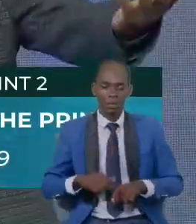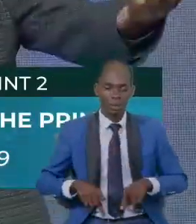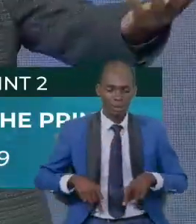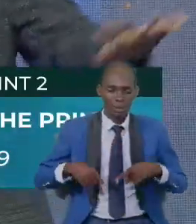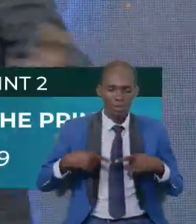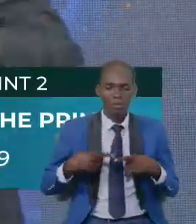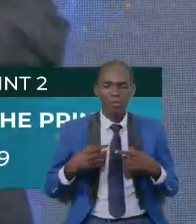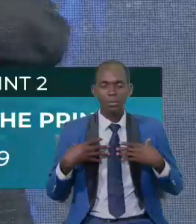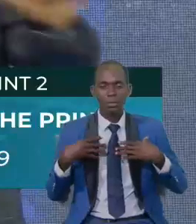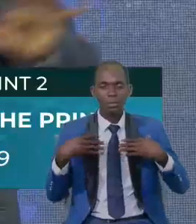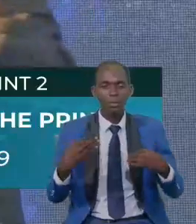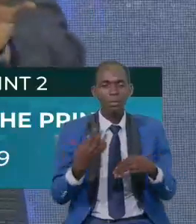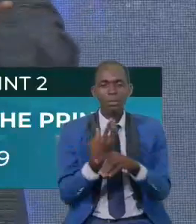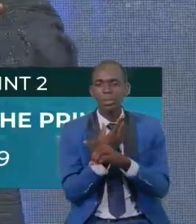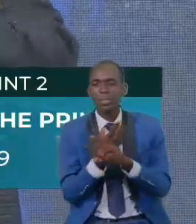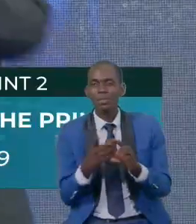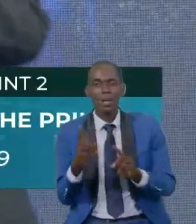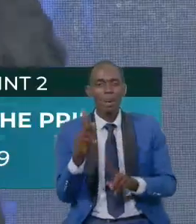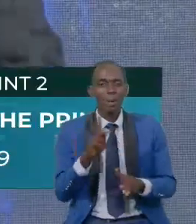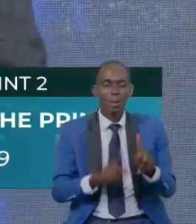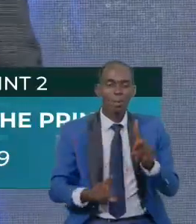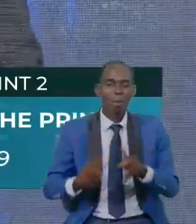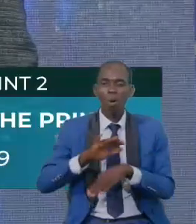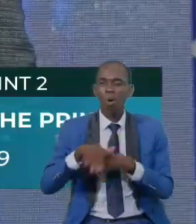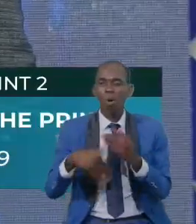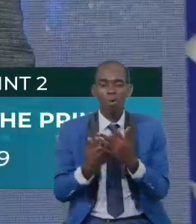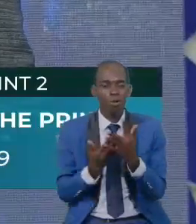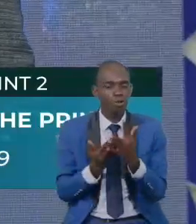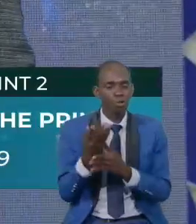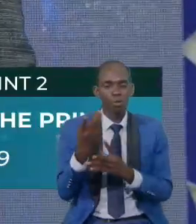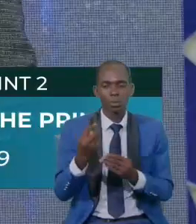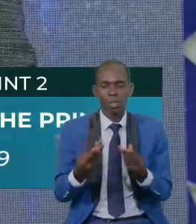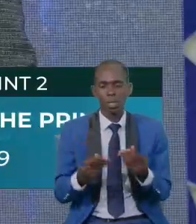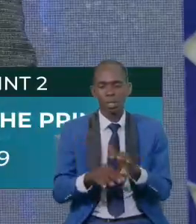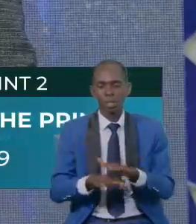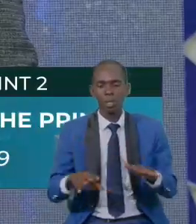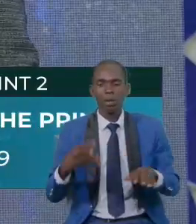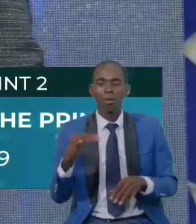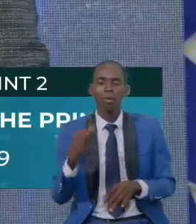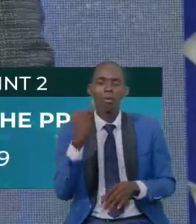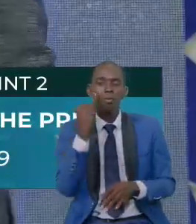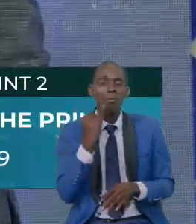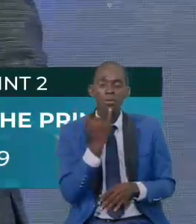delivered people all through the land of Israel.